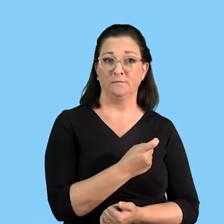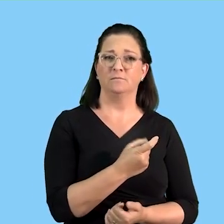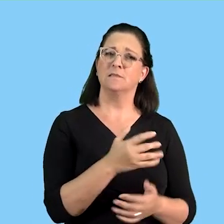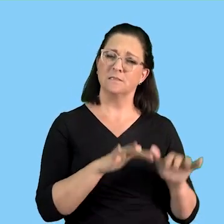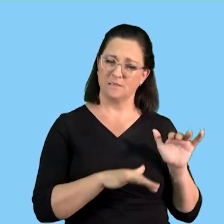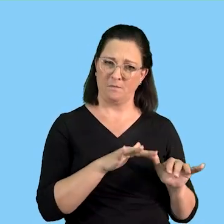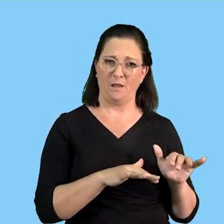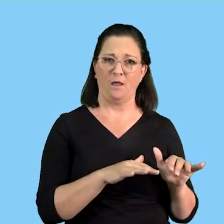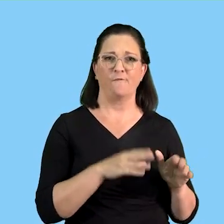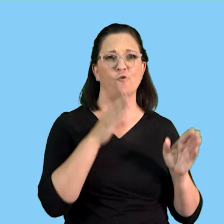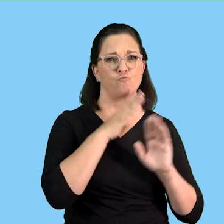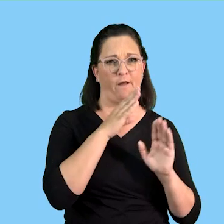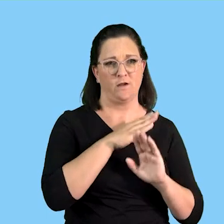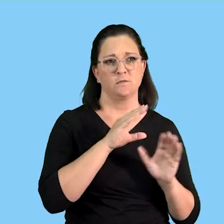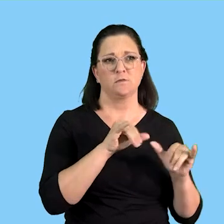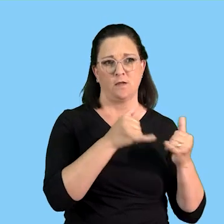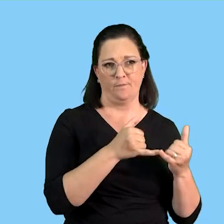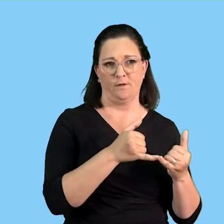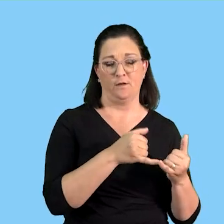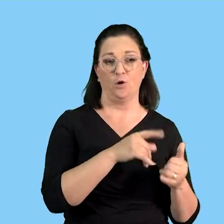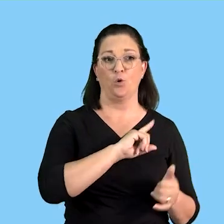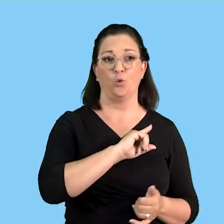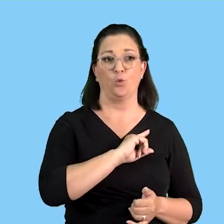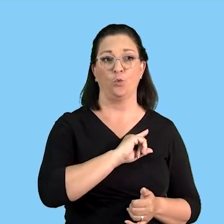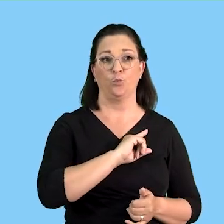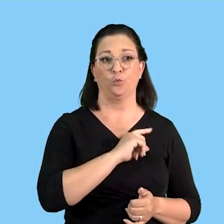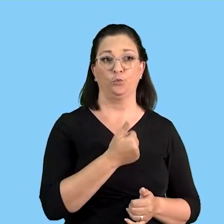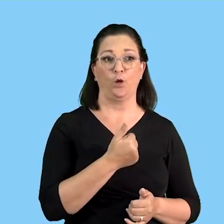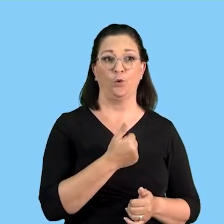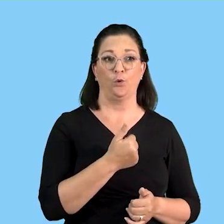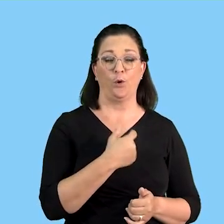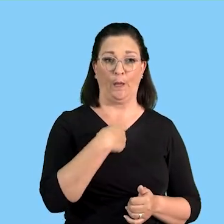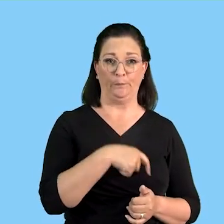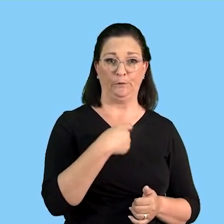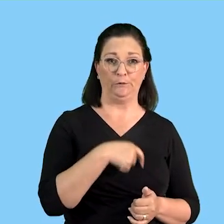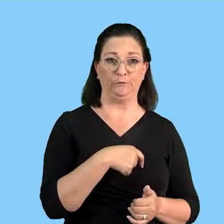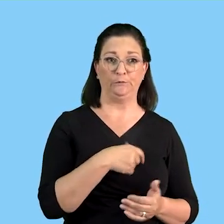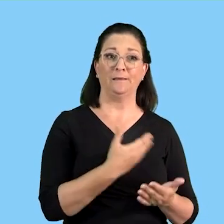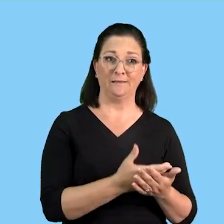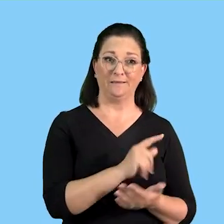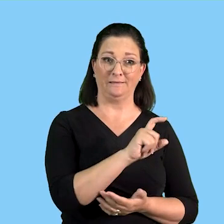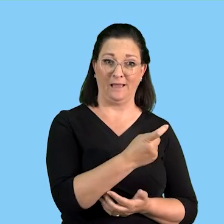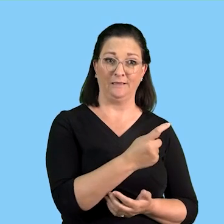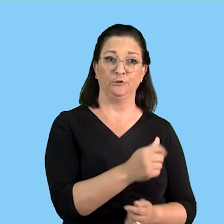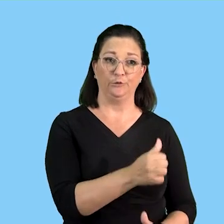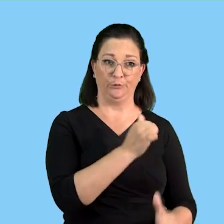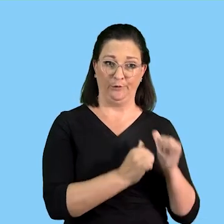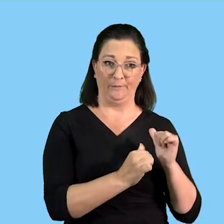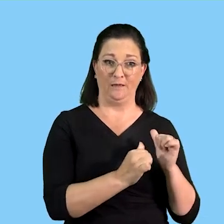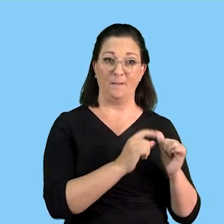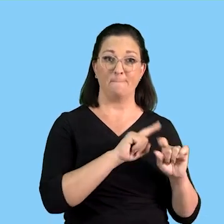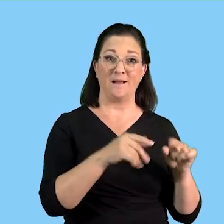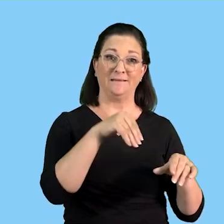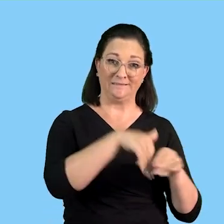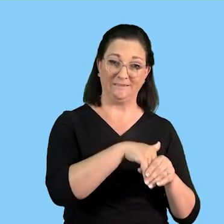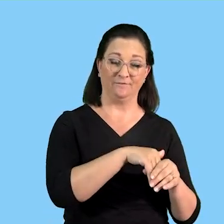it is similar to what we went through in the private company. The personal liability company can obtain tax rebates if